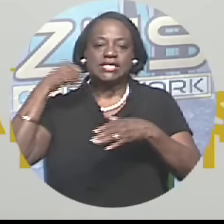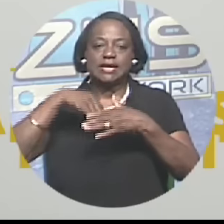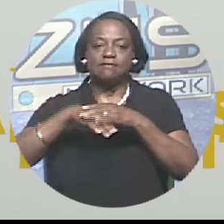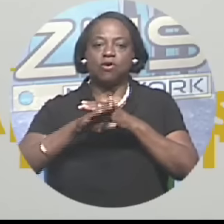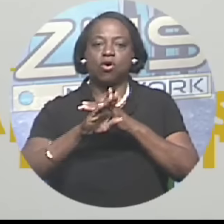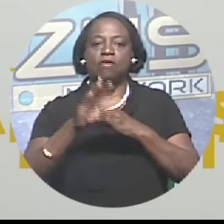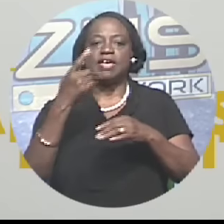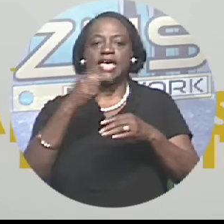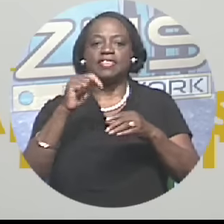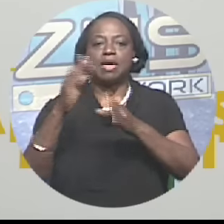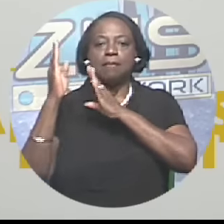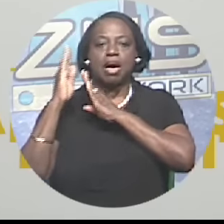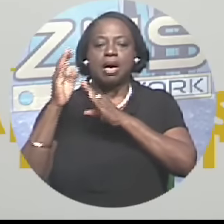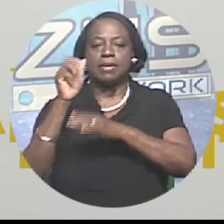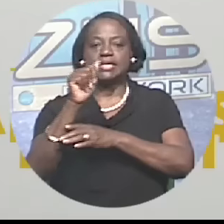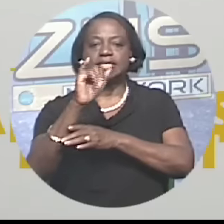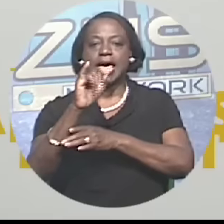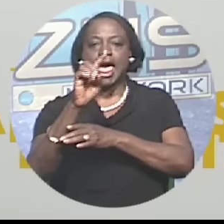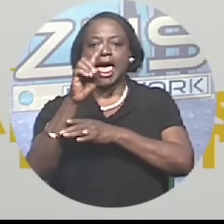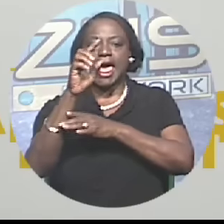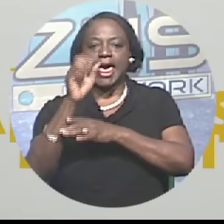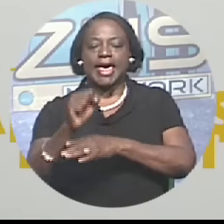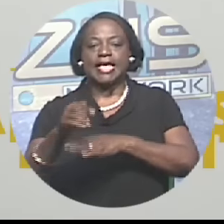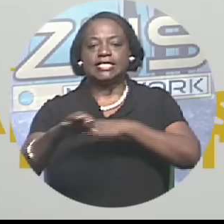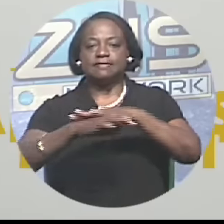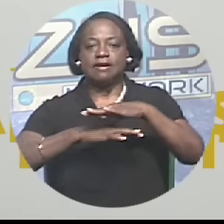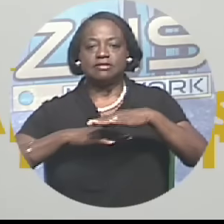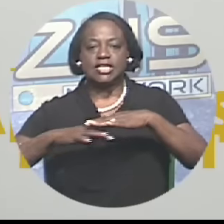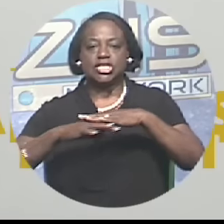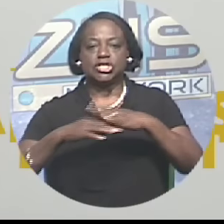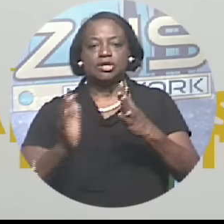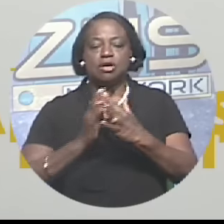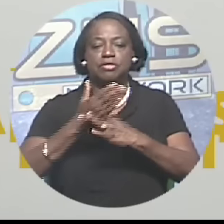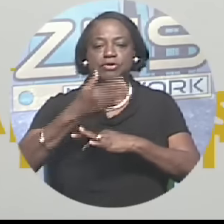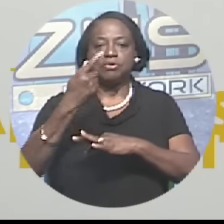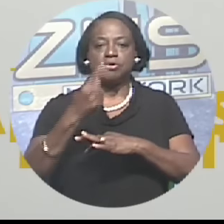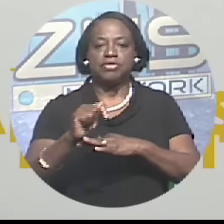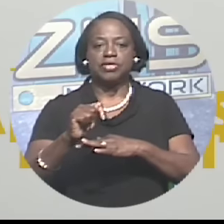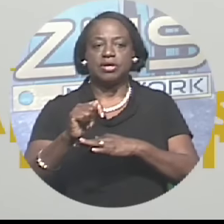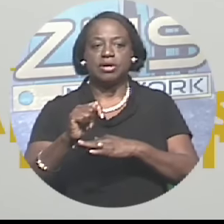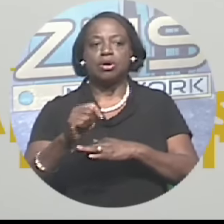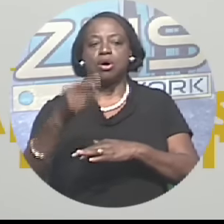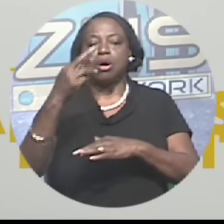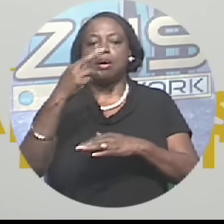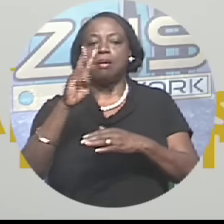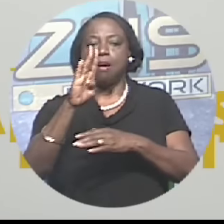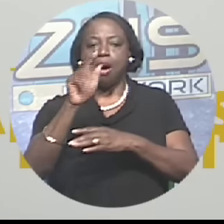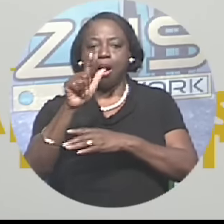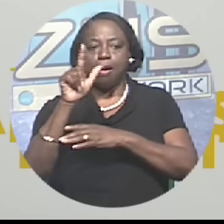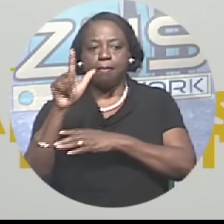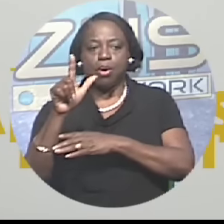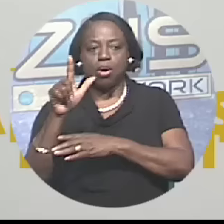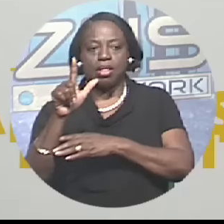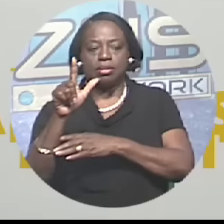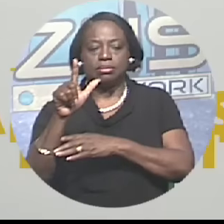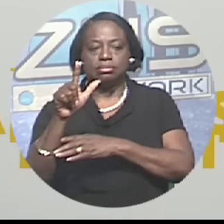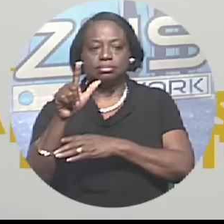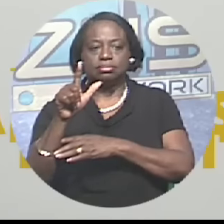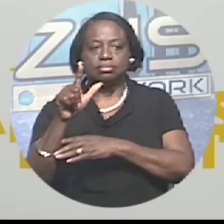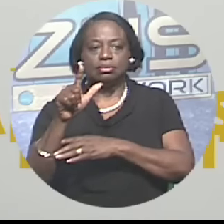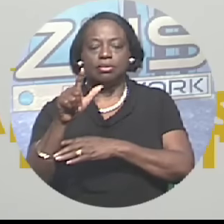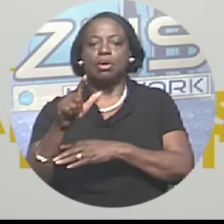AIDS Foundation, and mainly through the Red Ribbon Ball. But also, as you know,